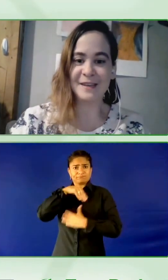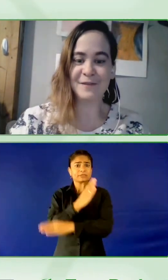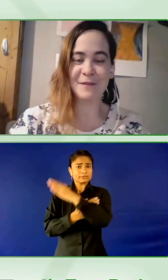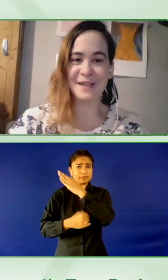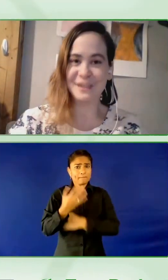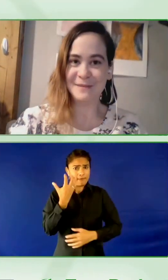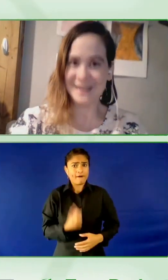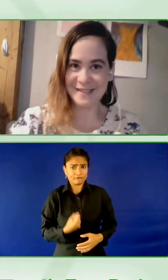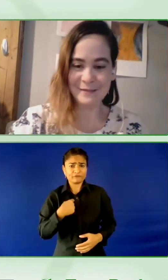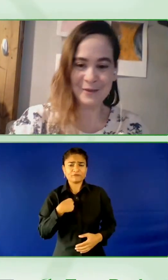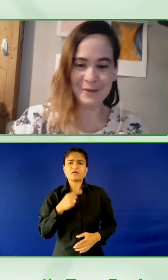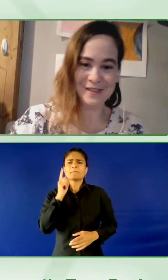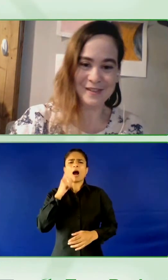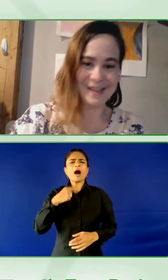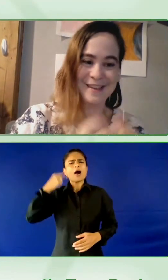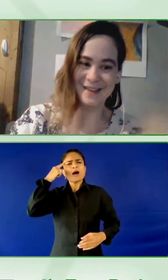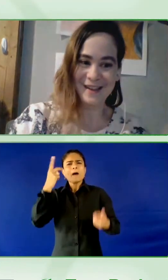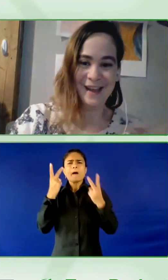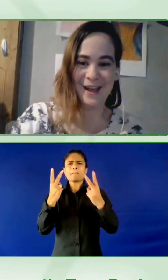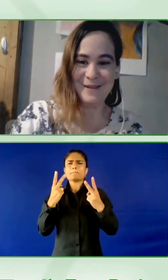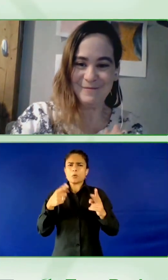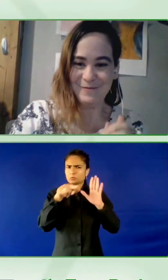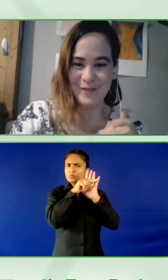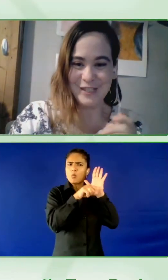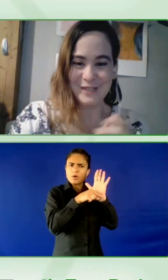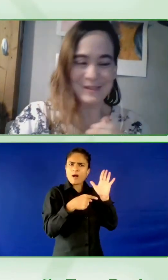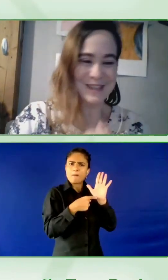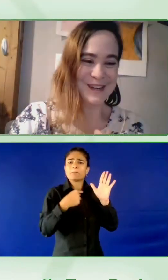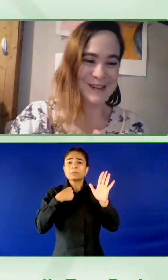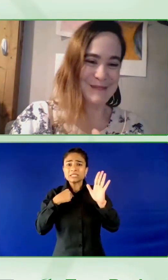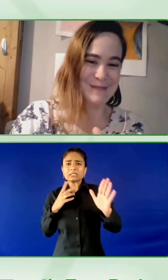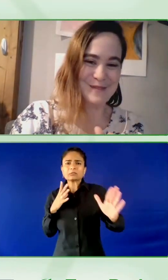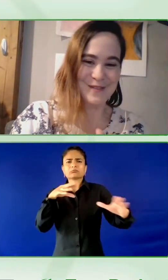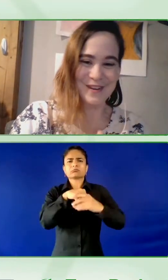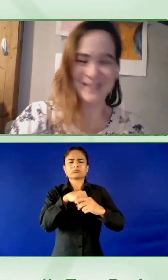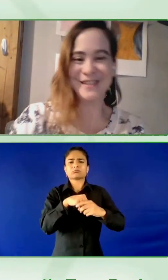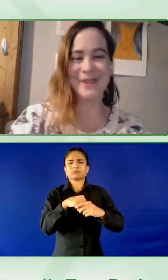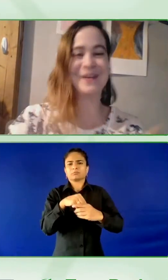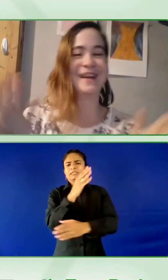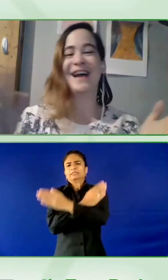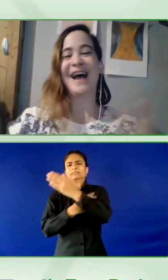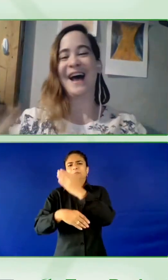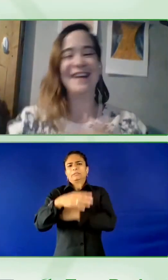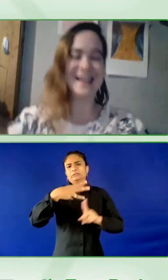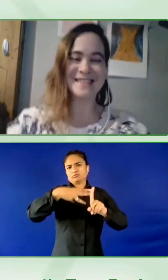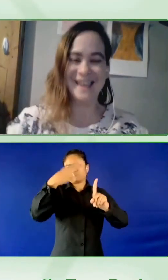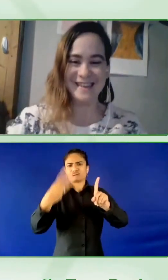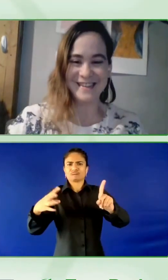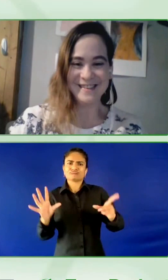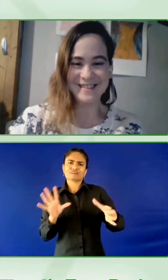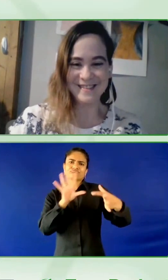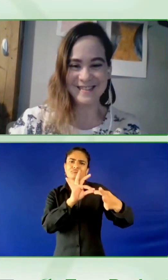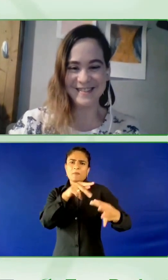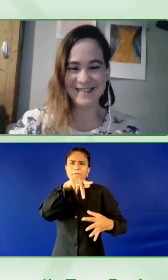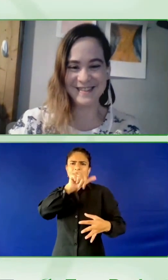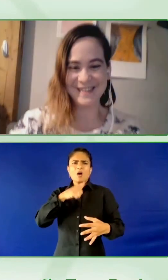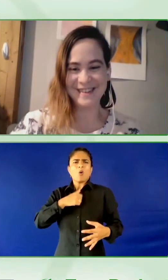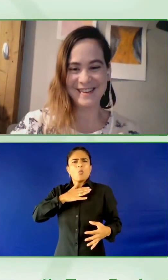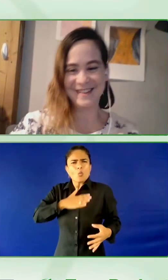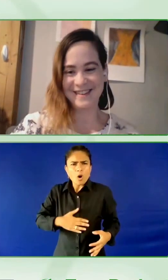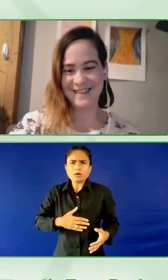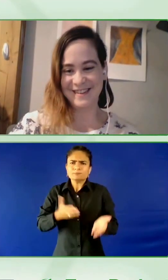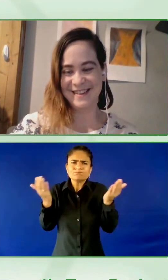the information be accessible, like what she was talking about before. So next slide.